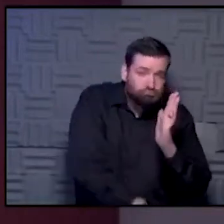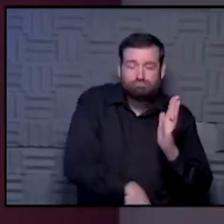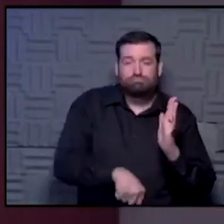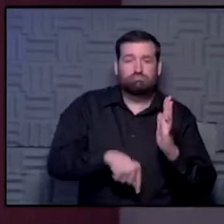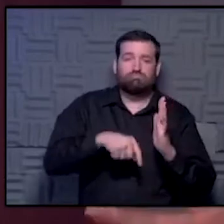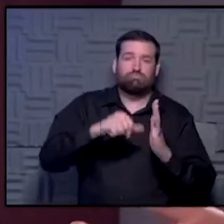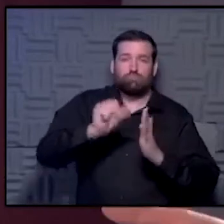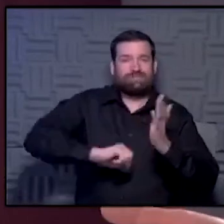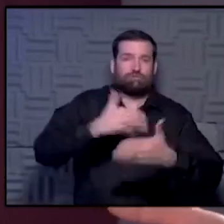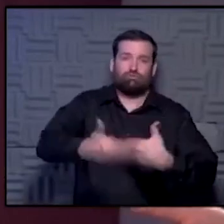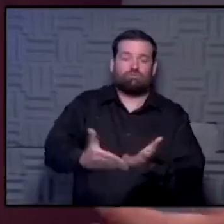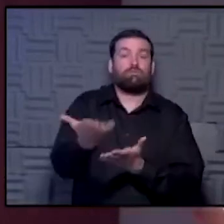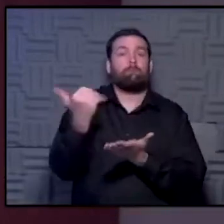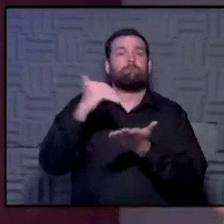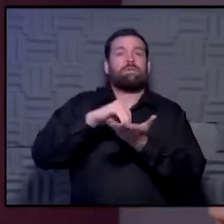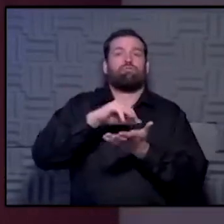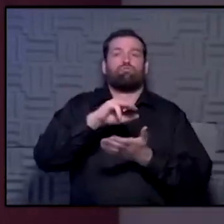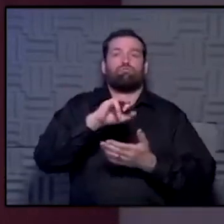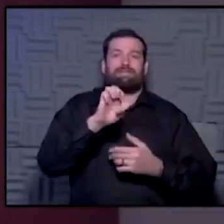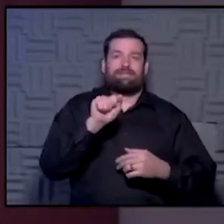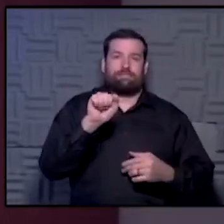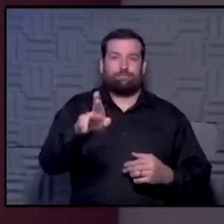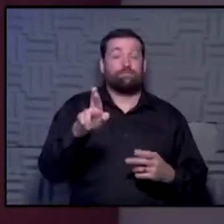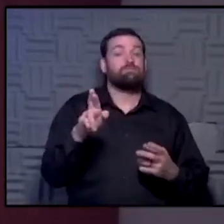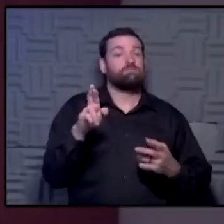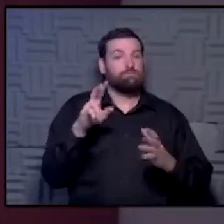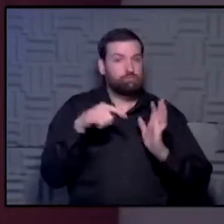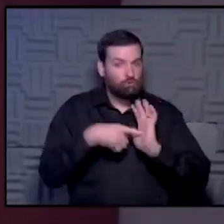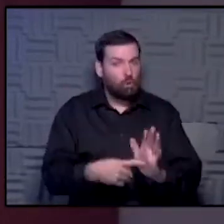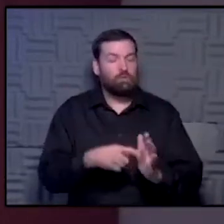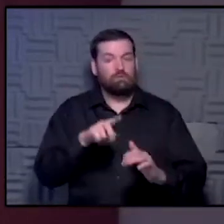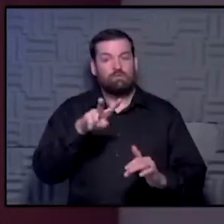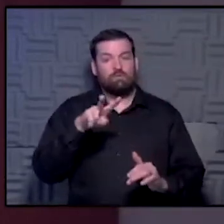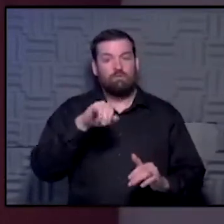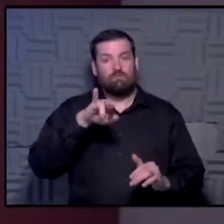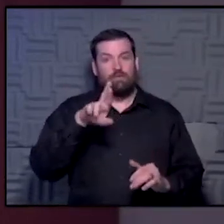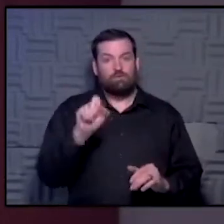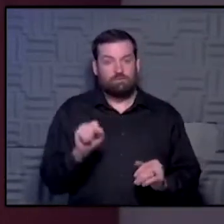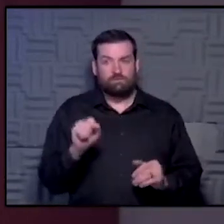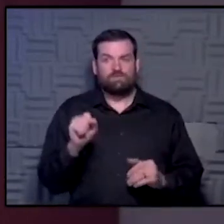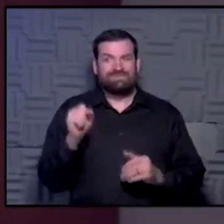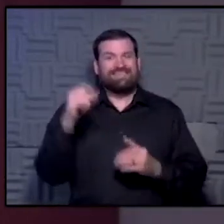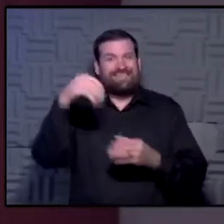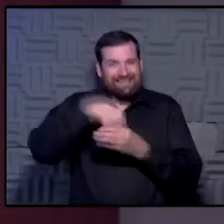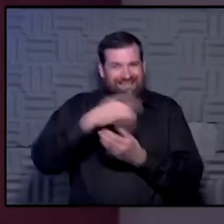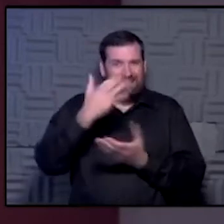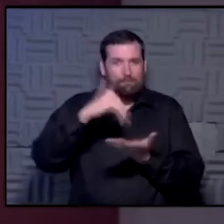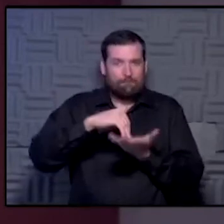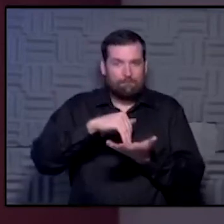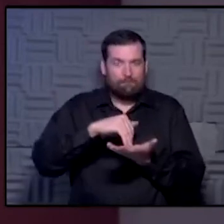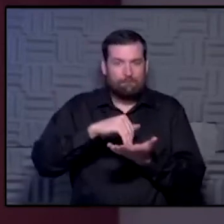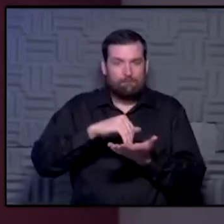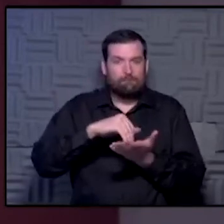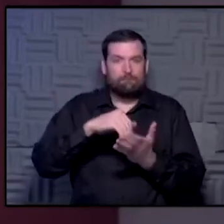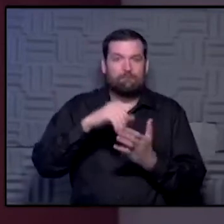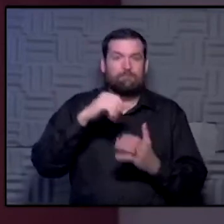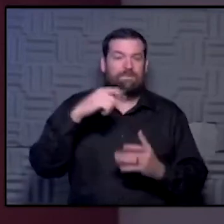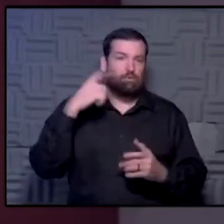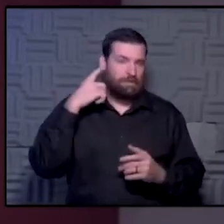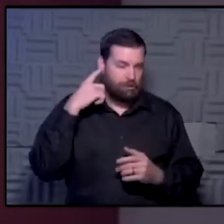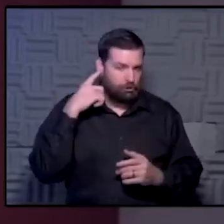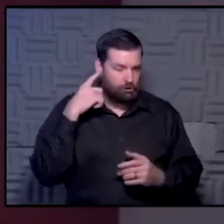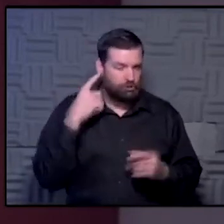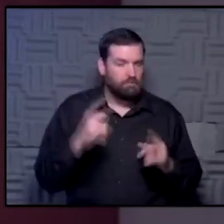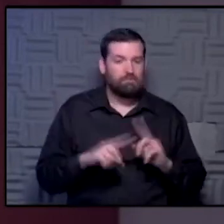within the middle ear, and I think there's even been studies that have shown that the virus has been within the middle ear after autopsy, but